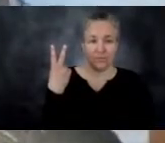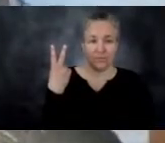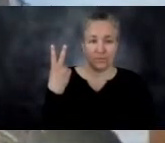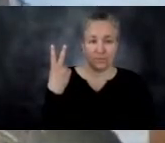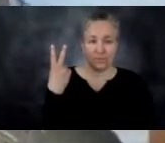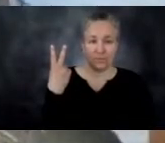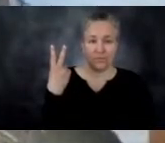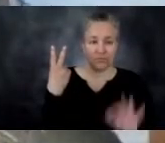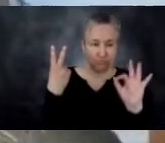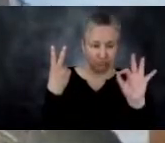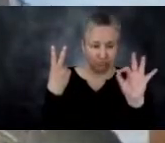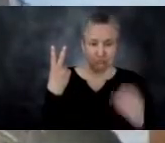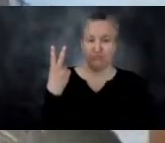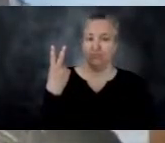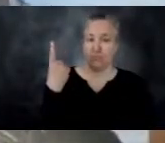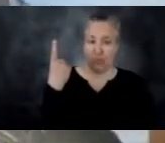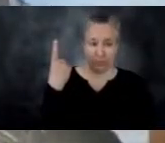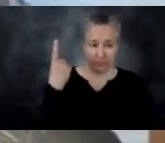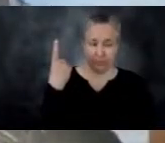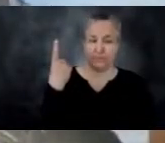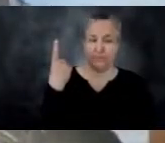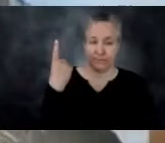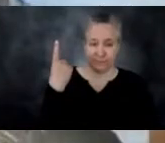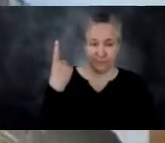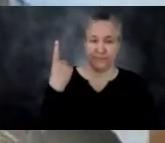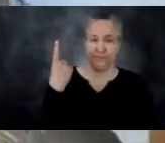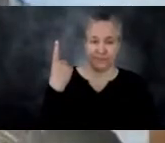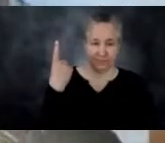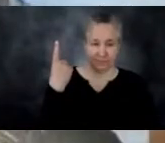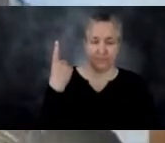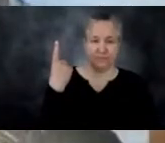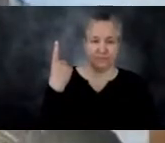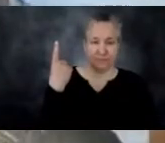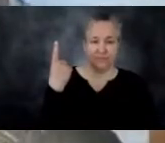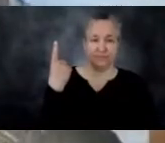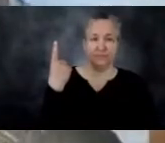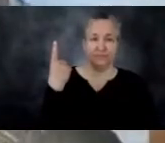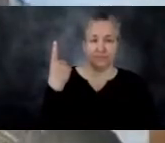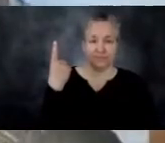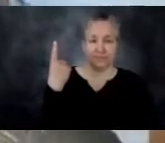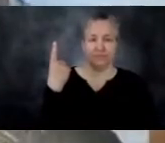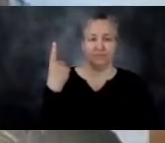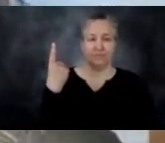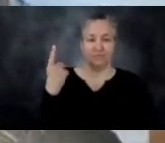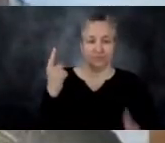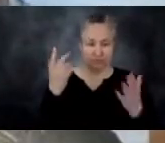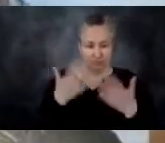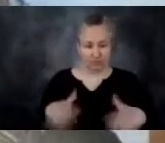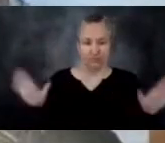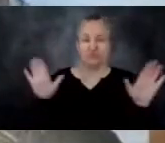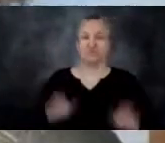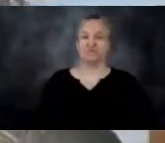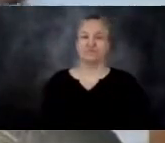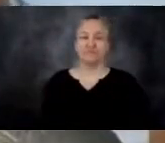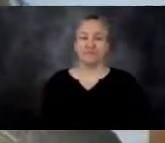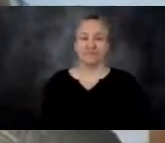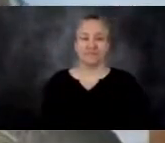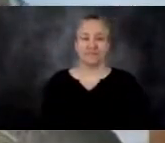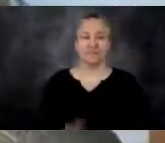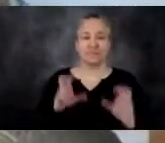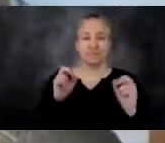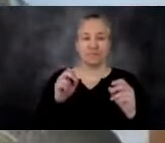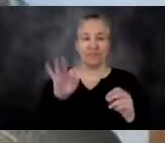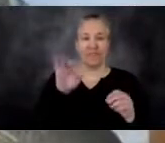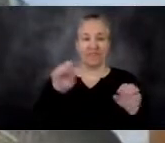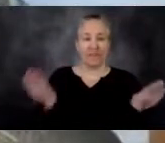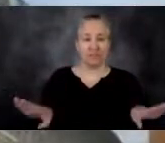Nice job, everybody. One more. Good. And relax. All right, take those